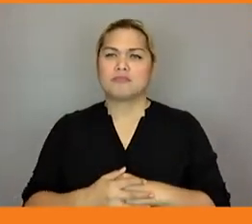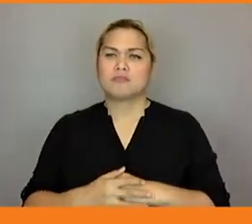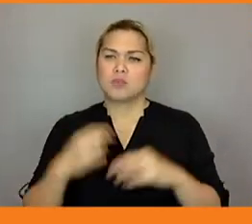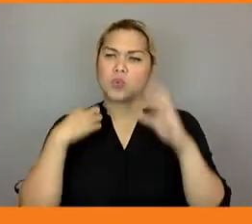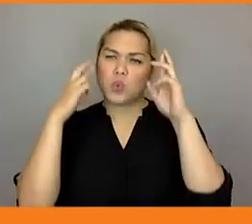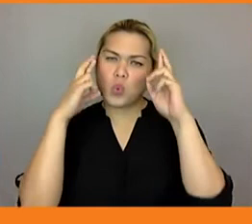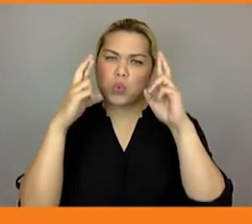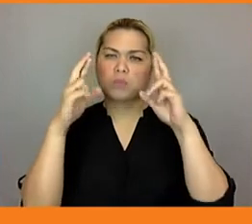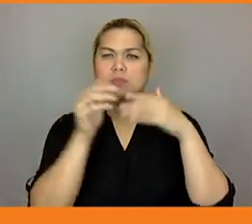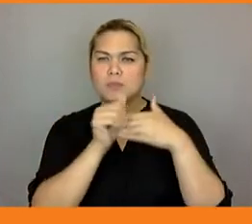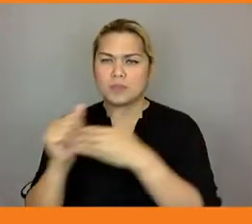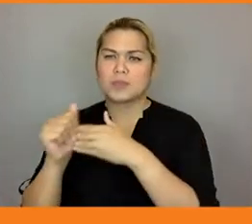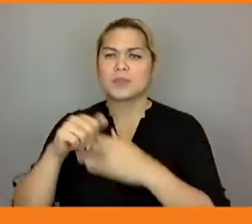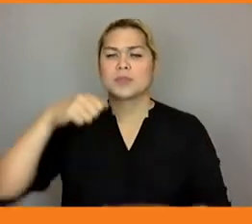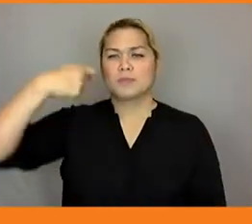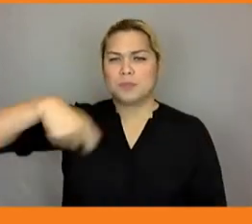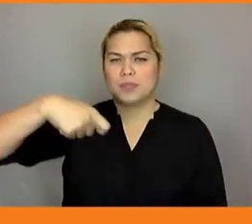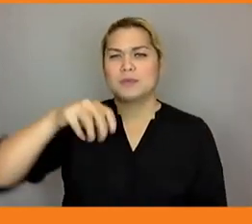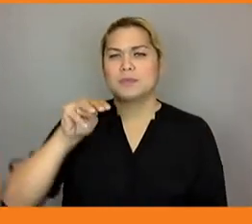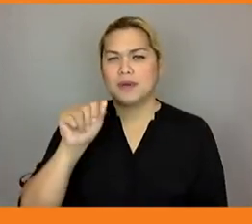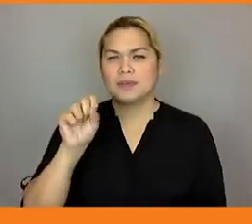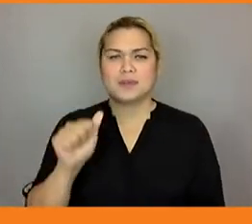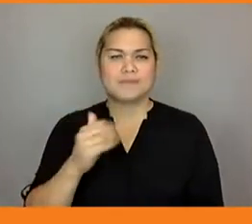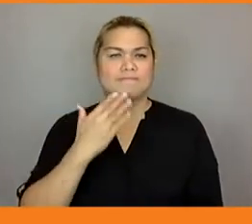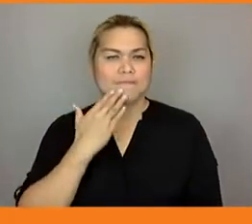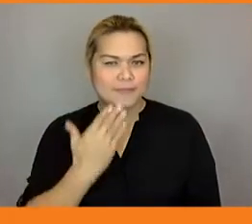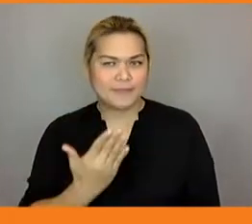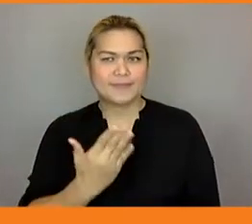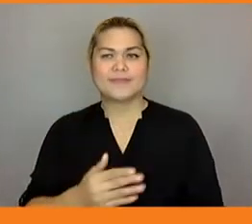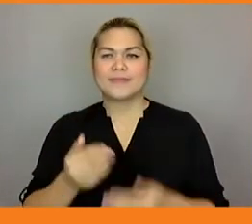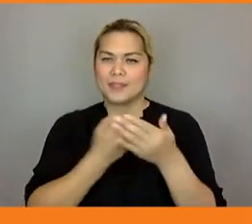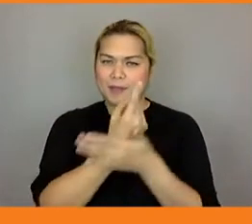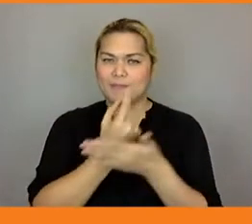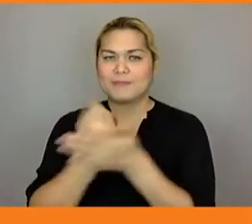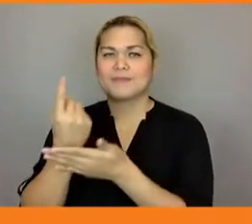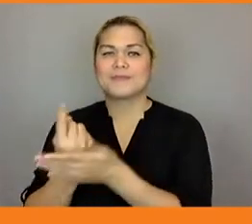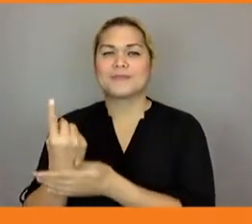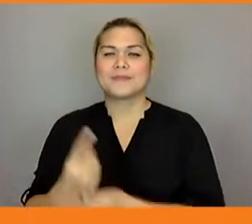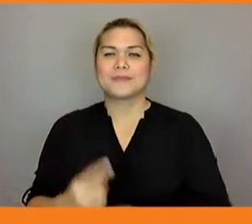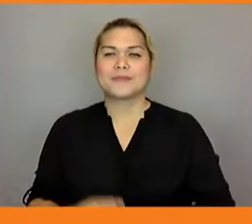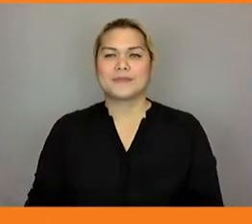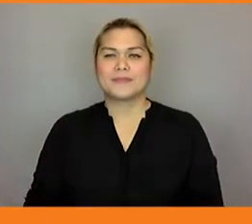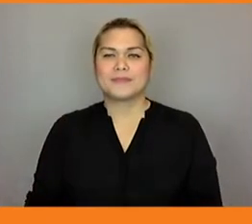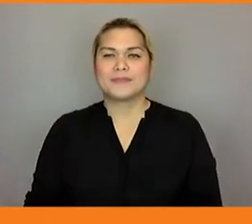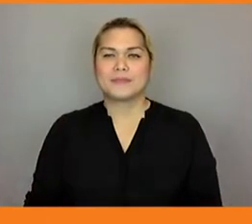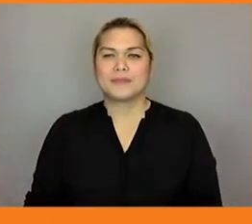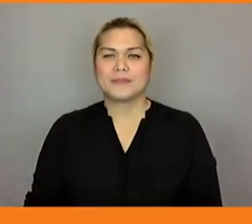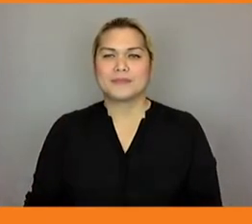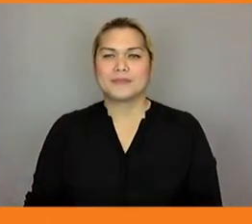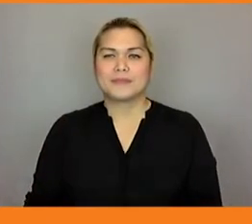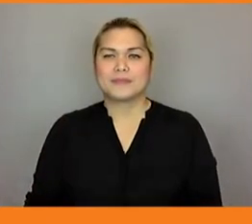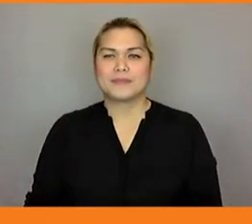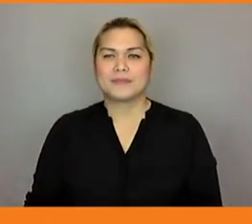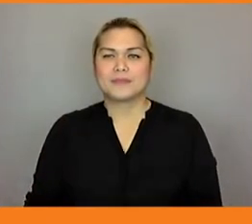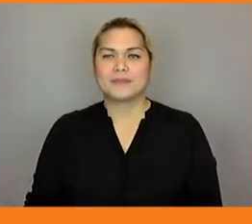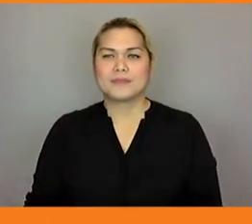much, President Masa, for this opportunity. Thank you, Francis, for your questions, and President Masa, your response,